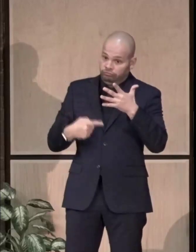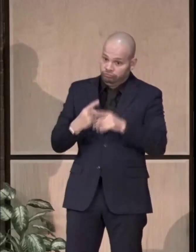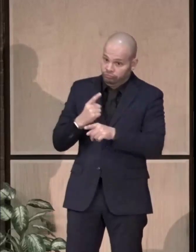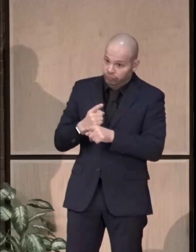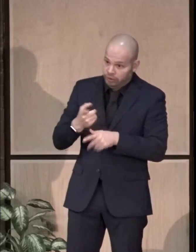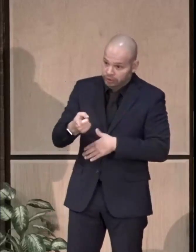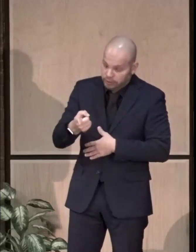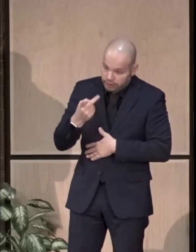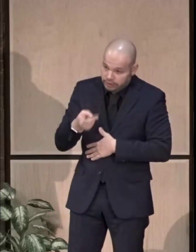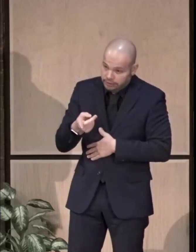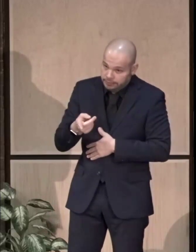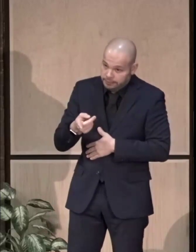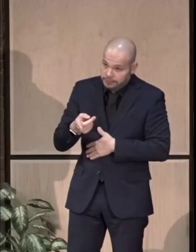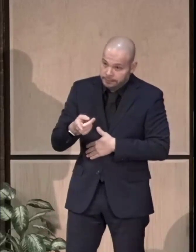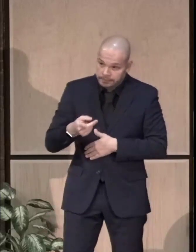Well, this...